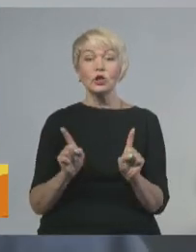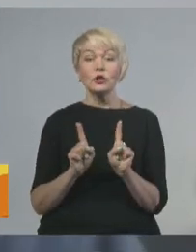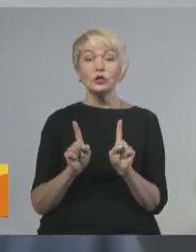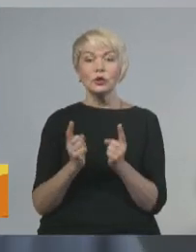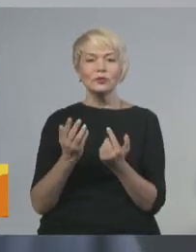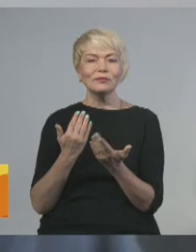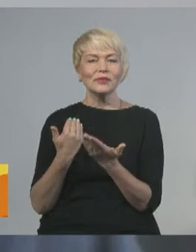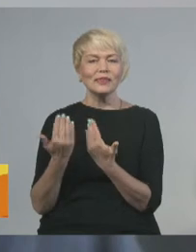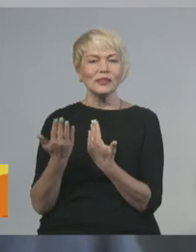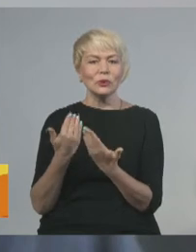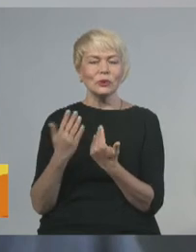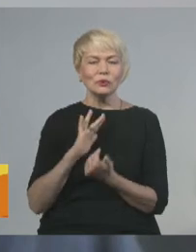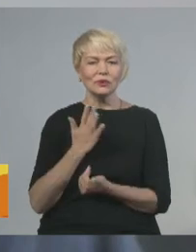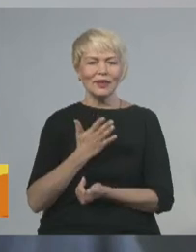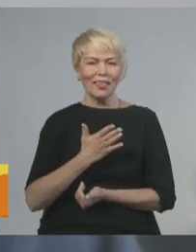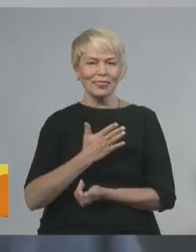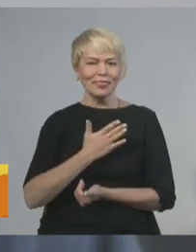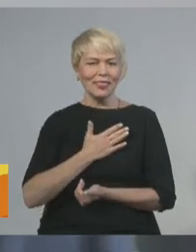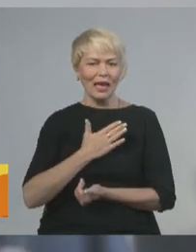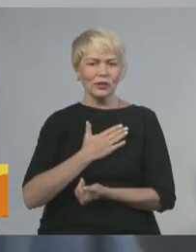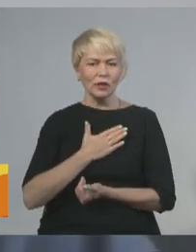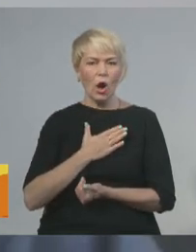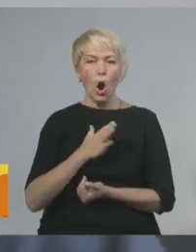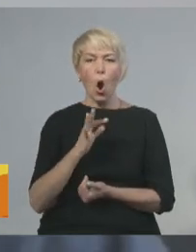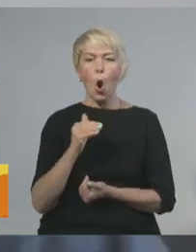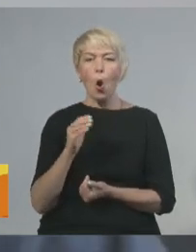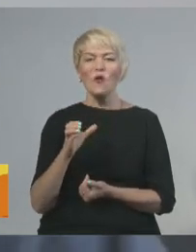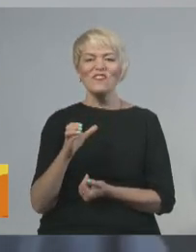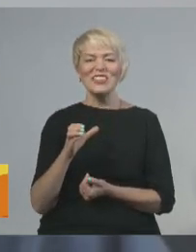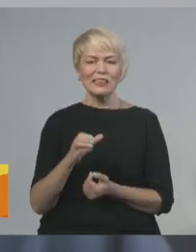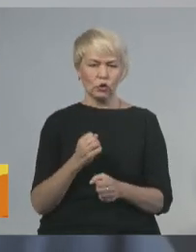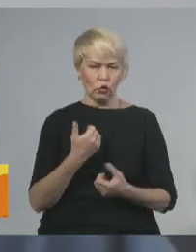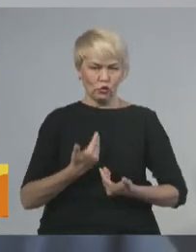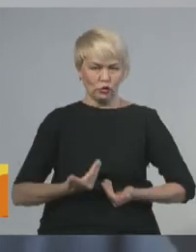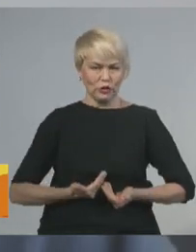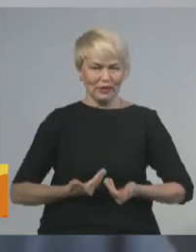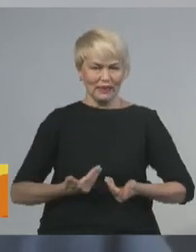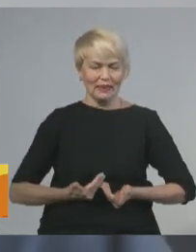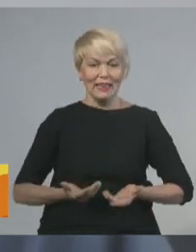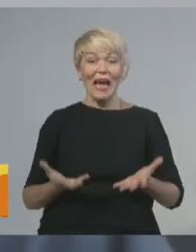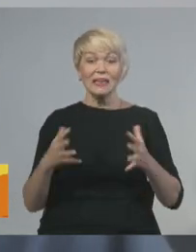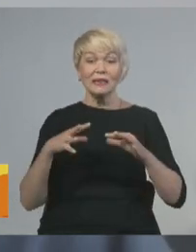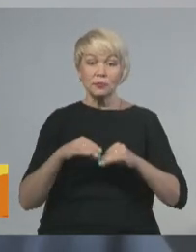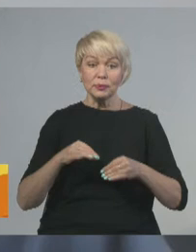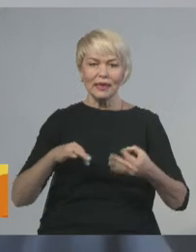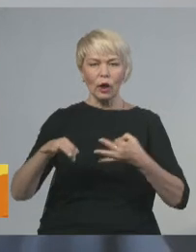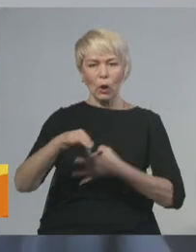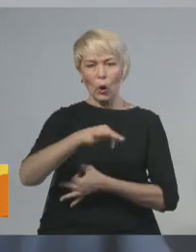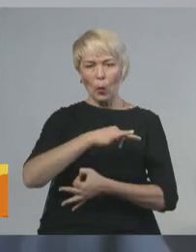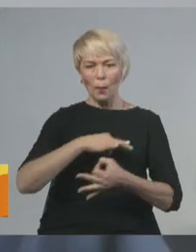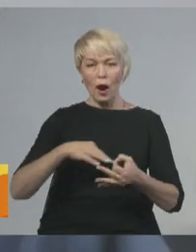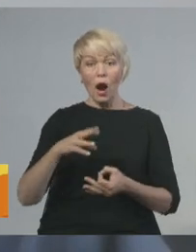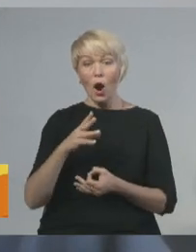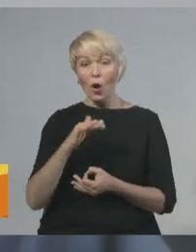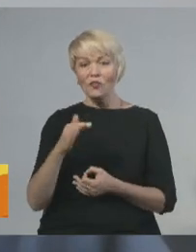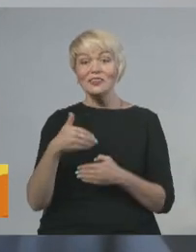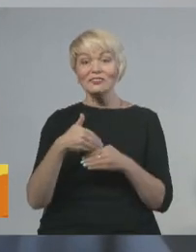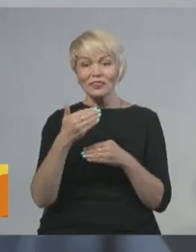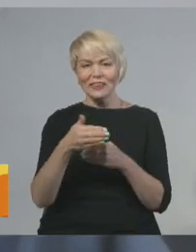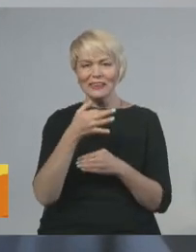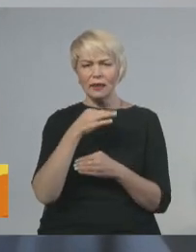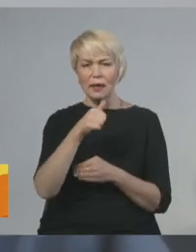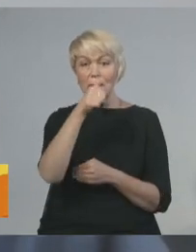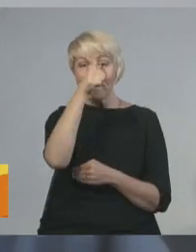well coming together and and talking about things well we are monthly as i said uh before and